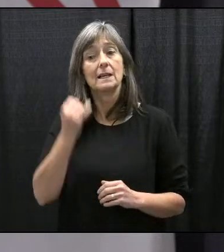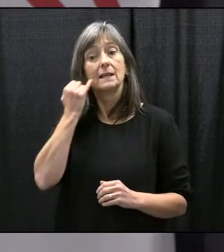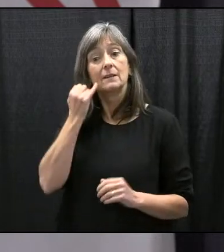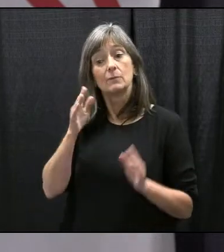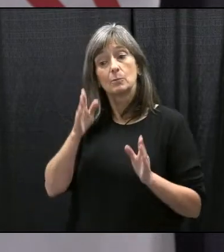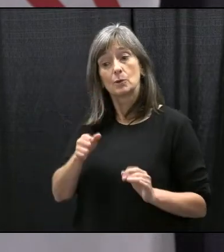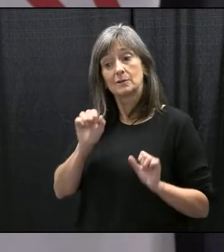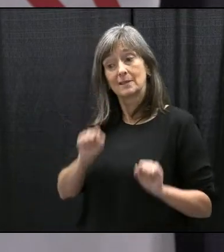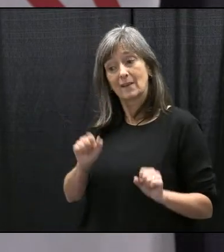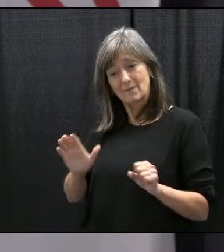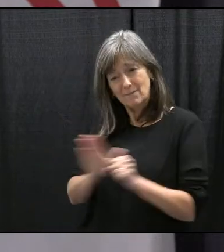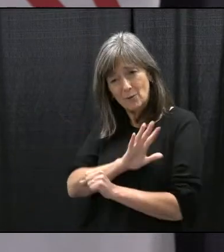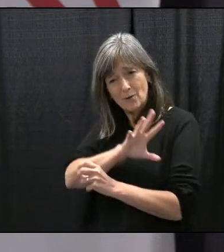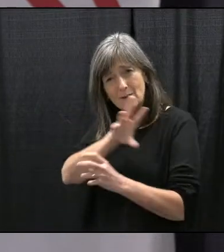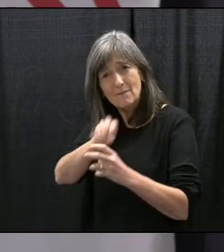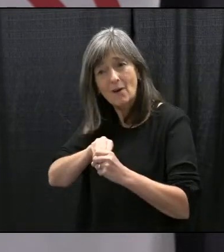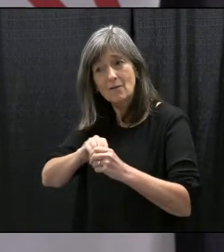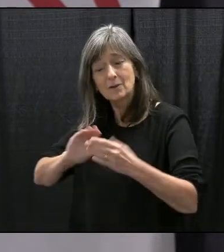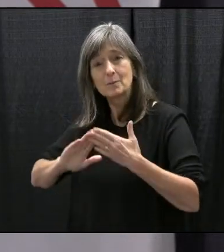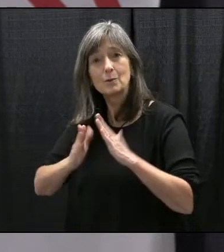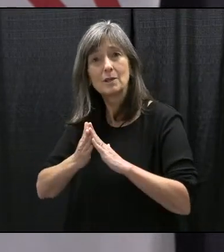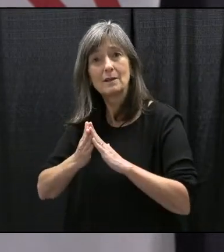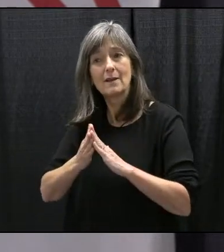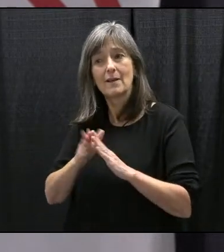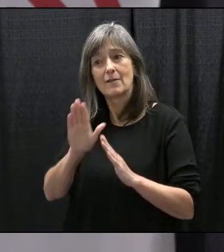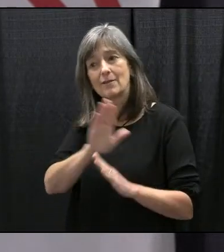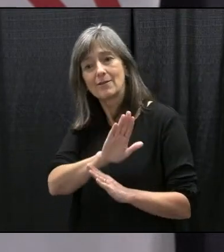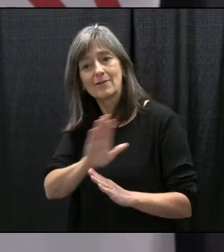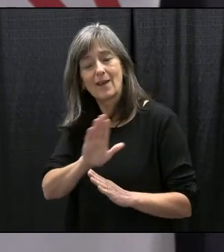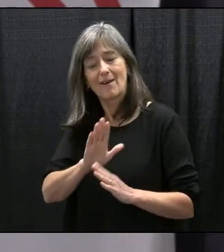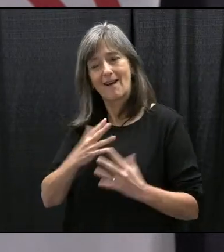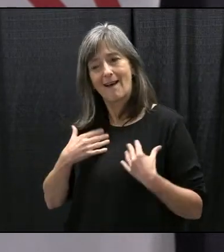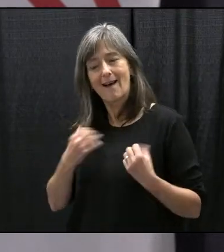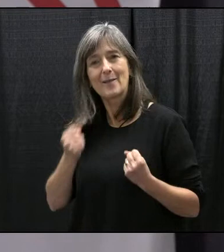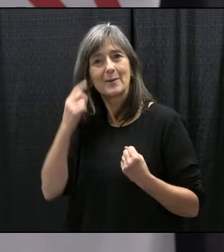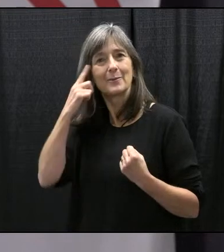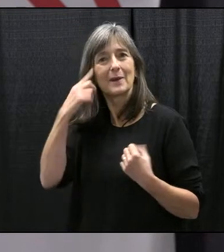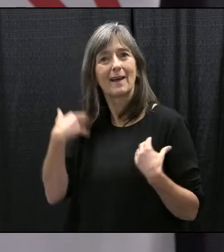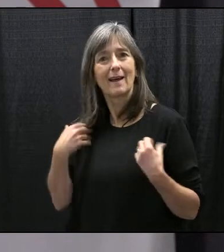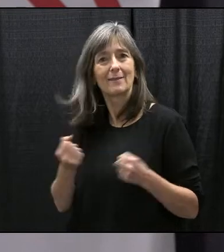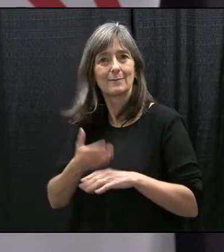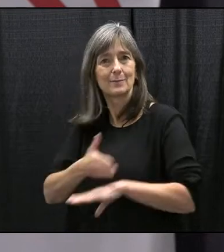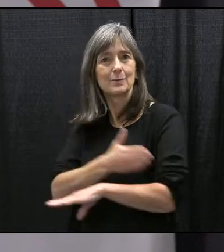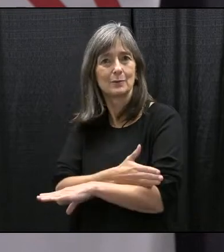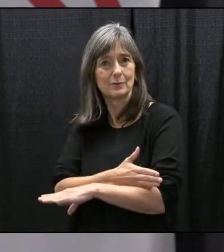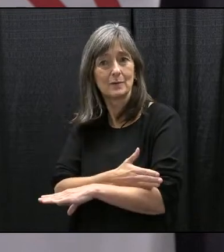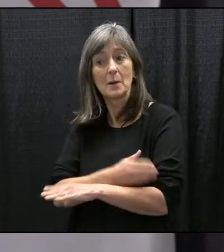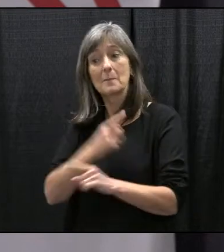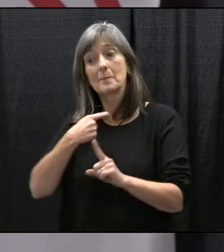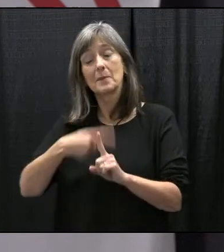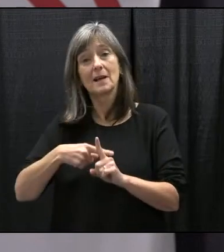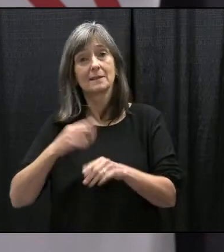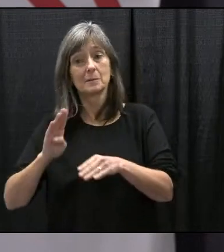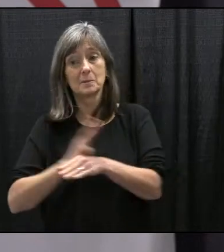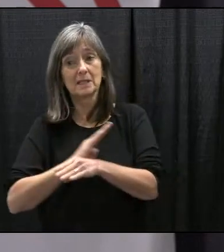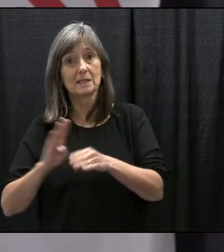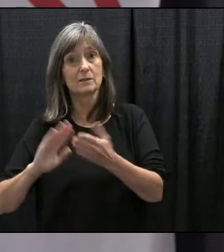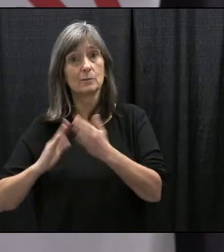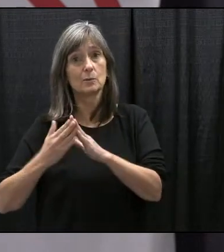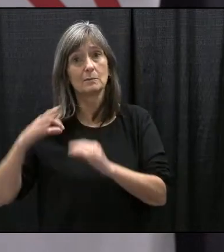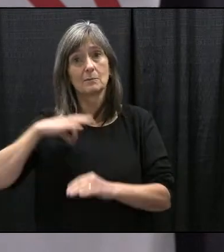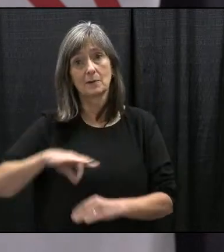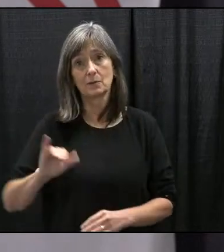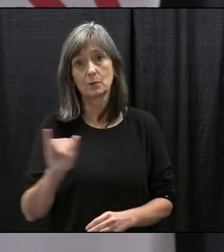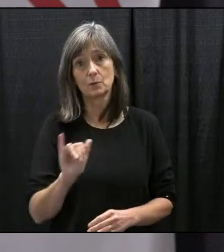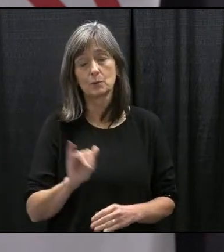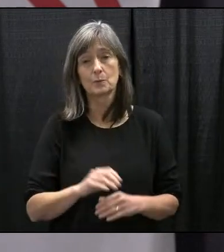can fully participate in their community, and communities and businesses benefit from this engagement. Further, the